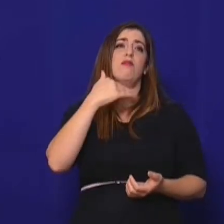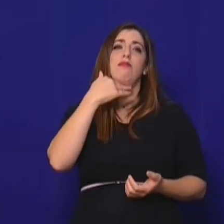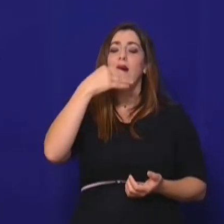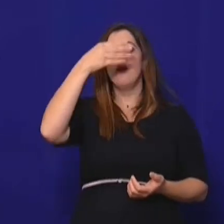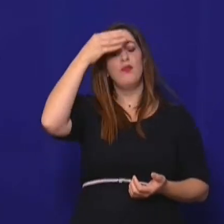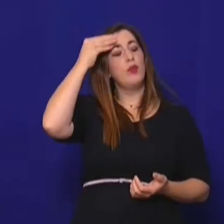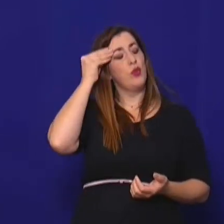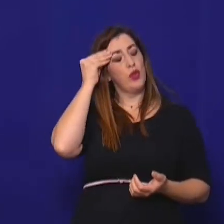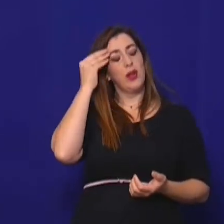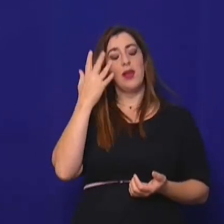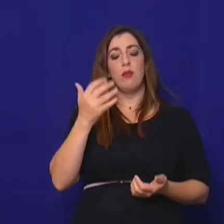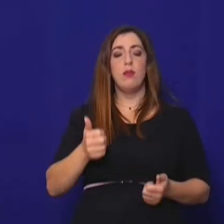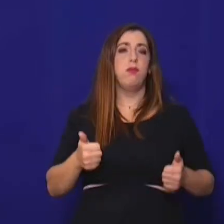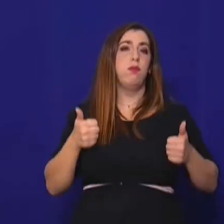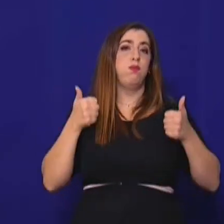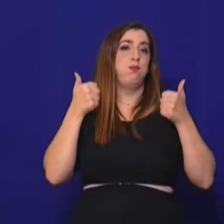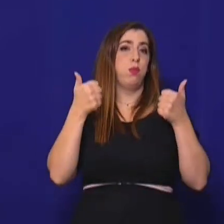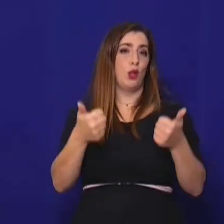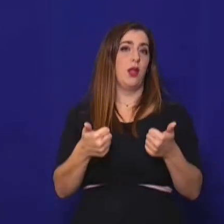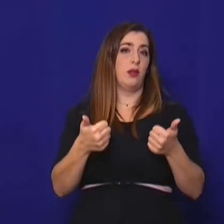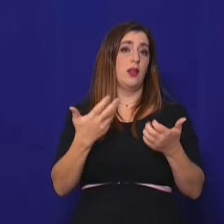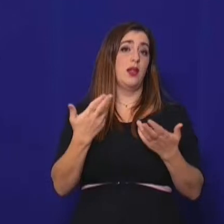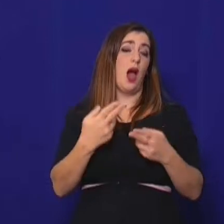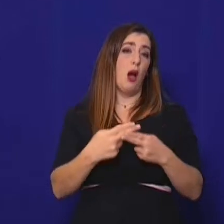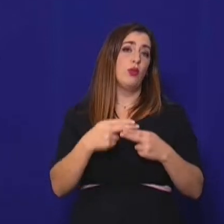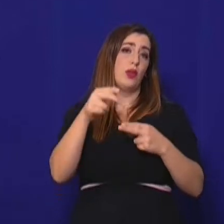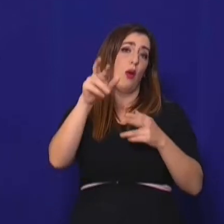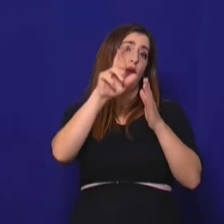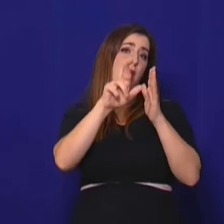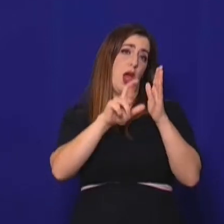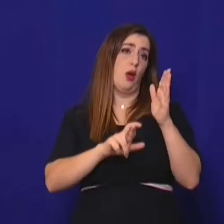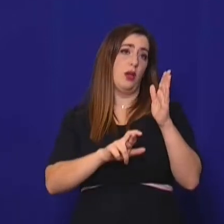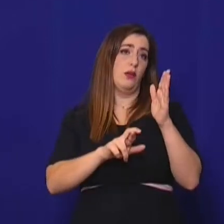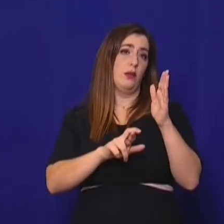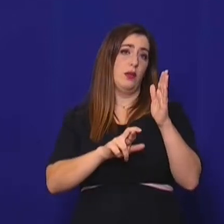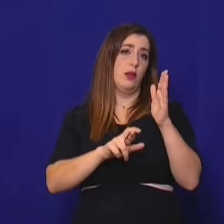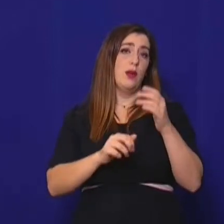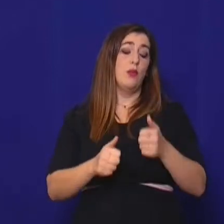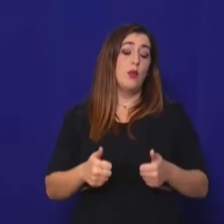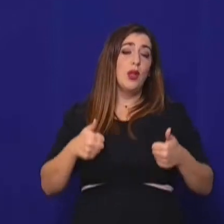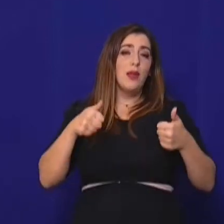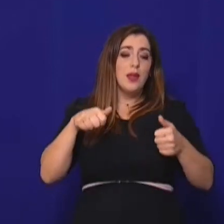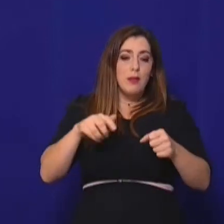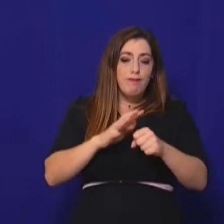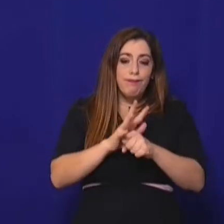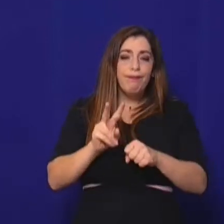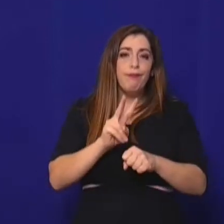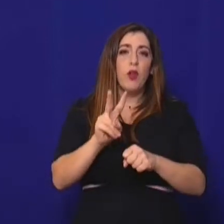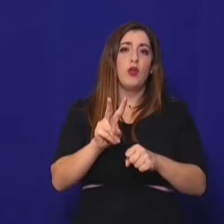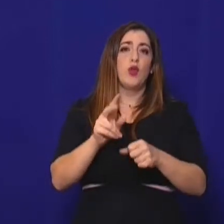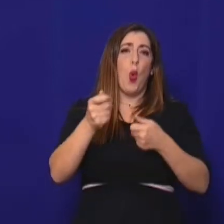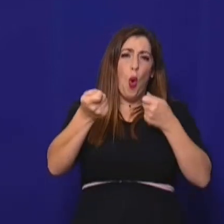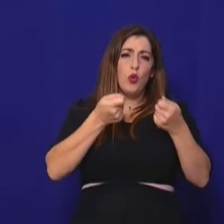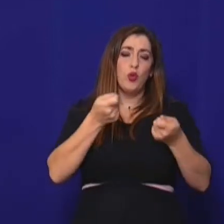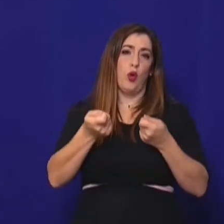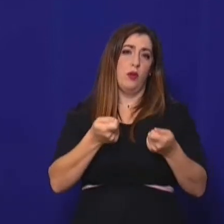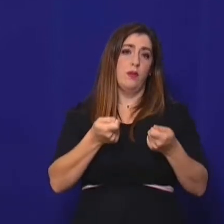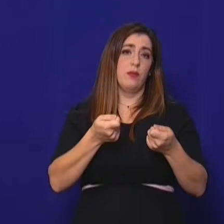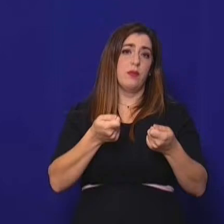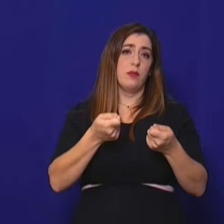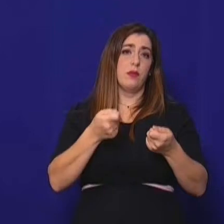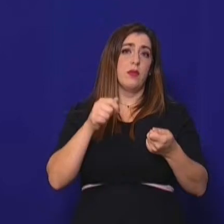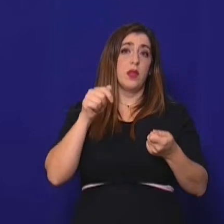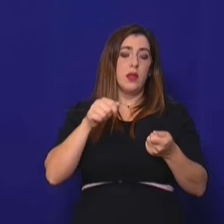l-importanza ta' li jkun hemm miżuri biex titrażżan din il-pandemija. Din hija pandemija li hija reali,